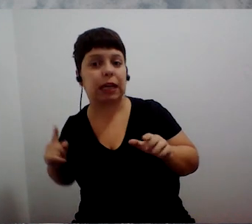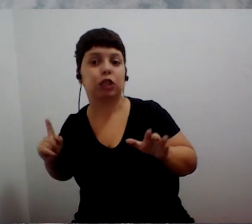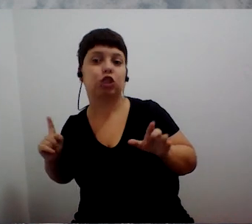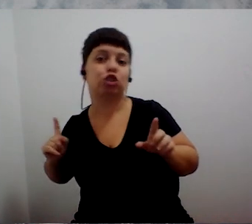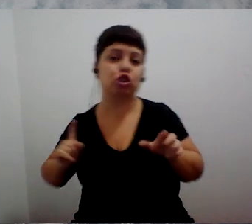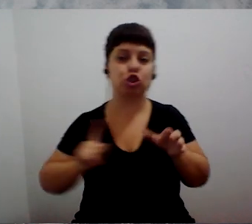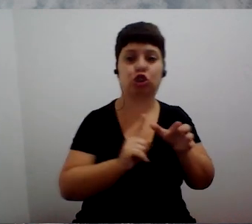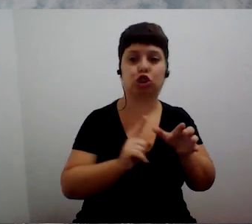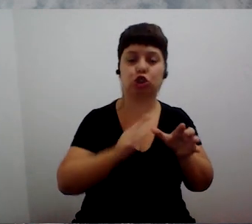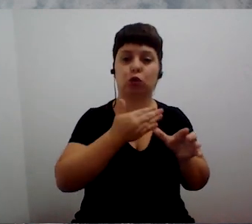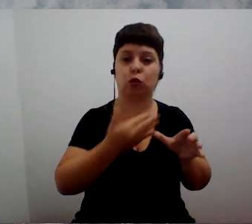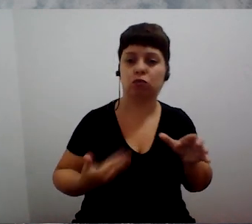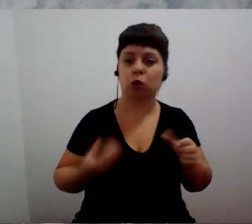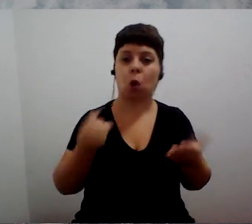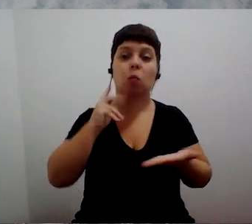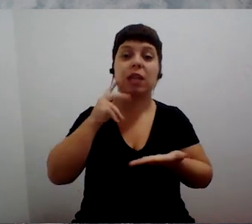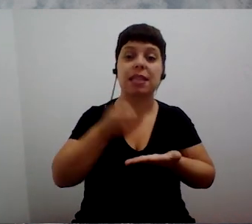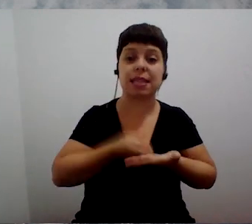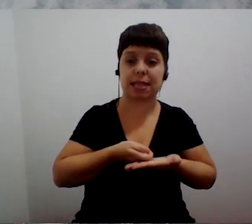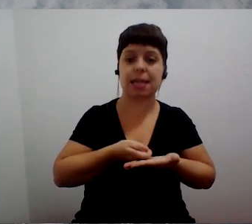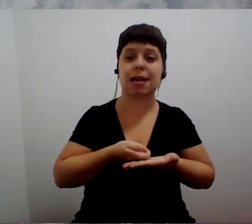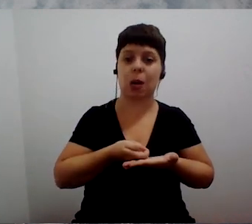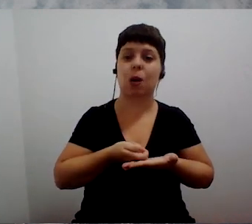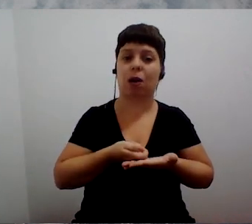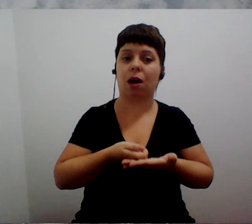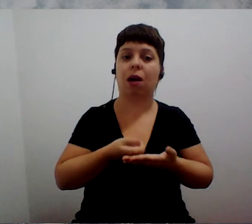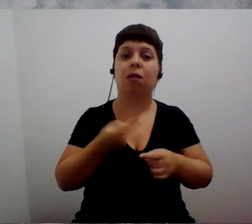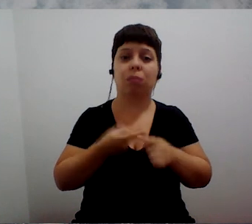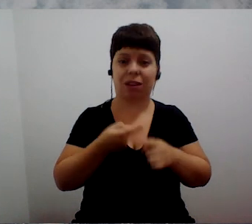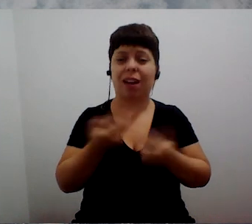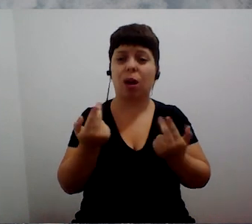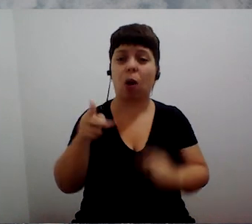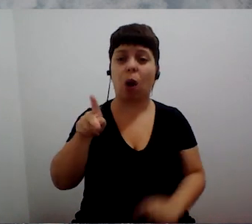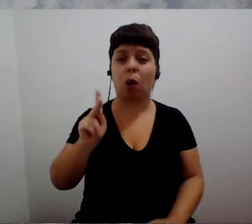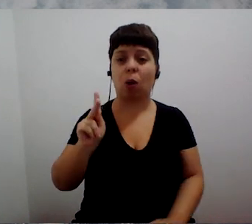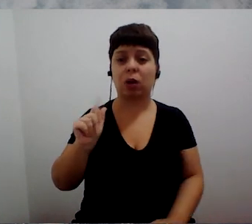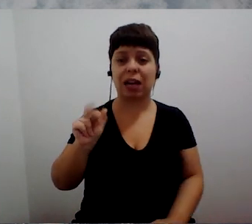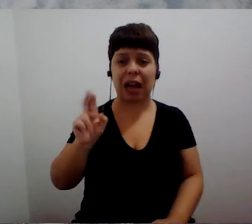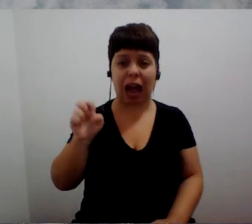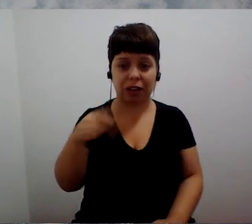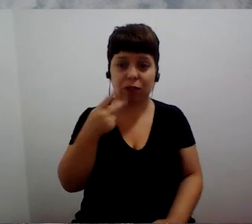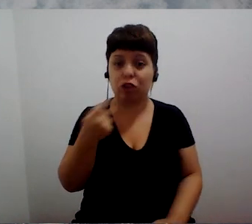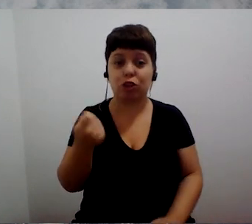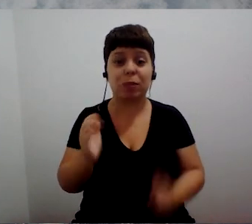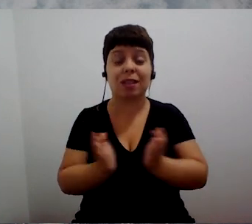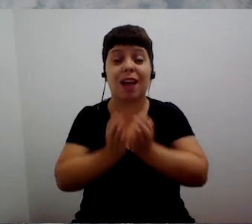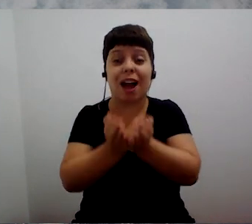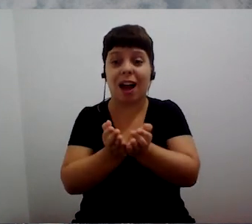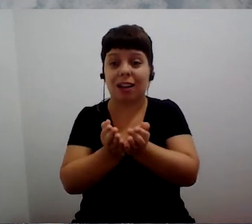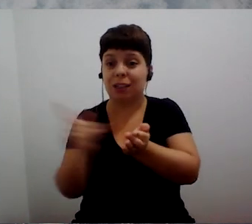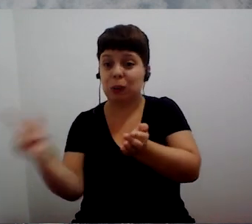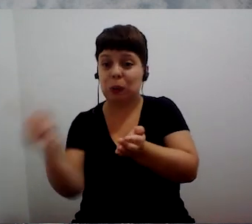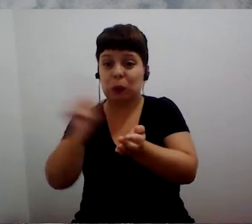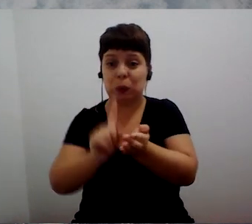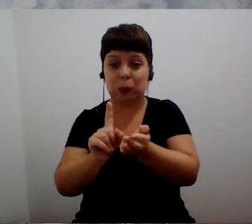part of this, because as Karin said, we need to be together on the same ship. I could